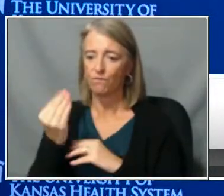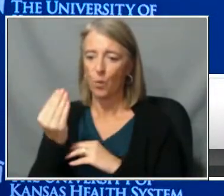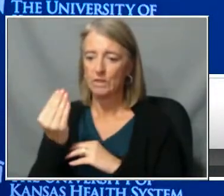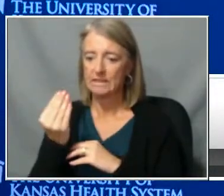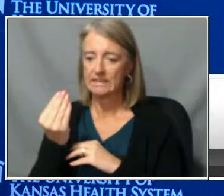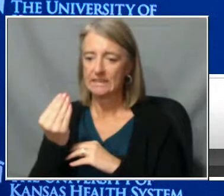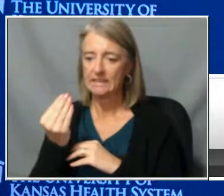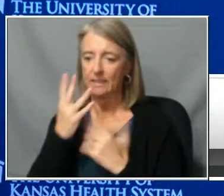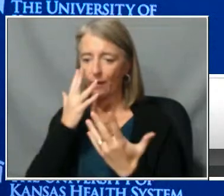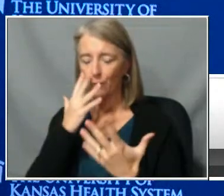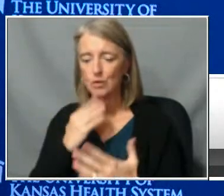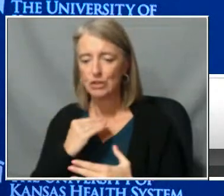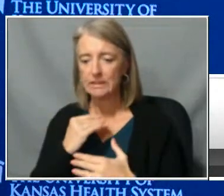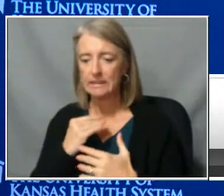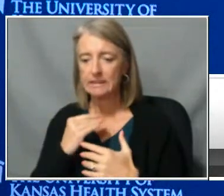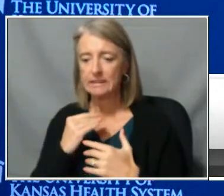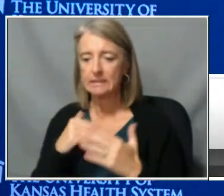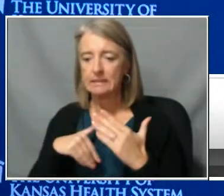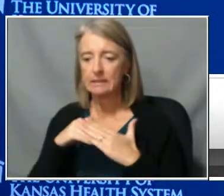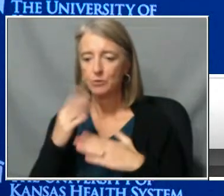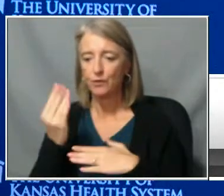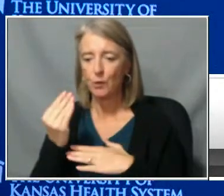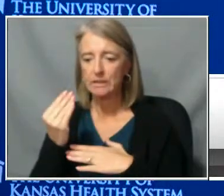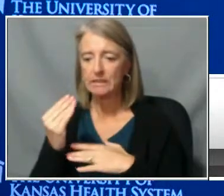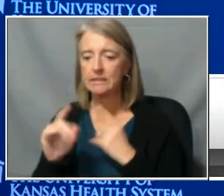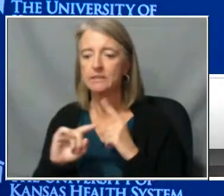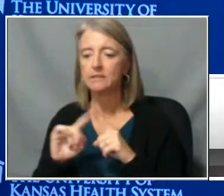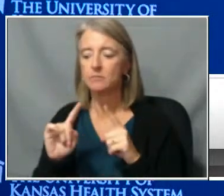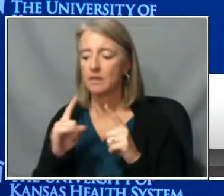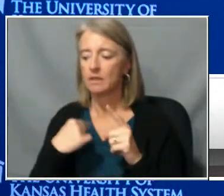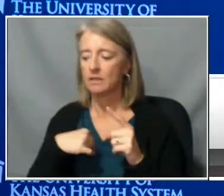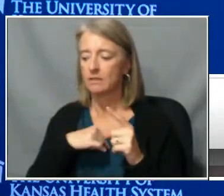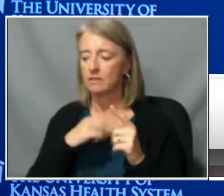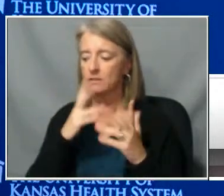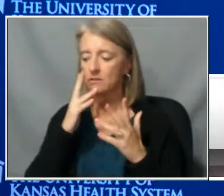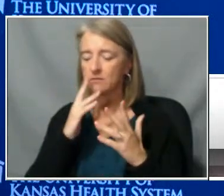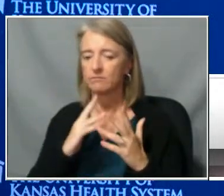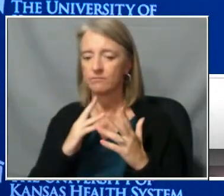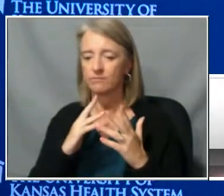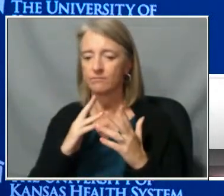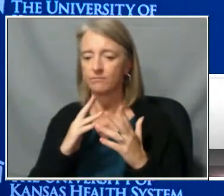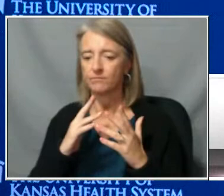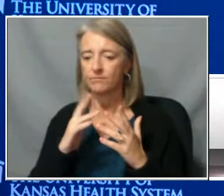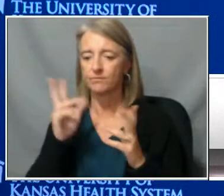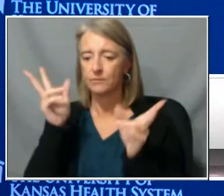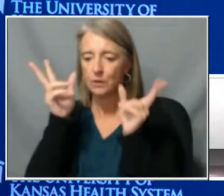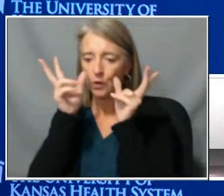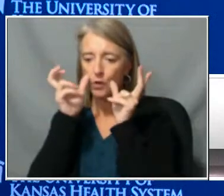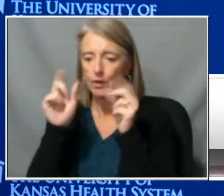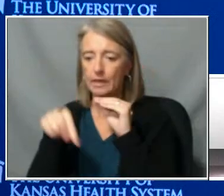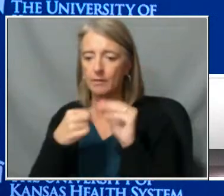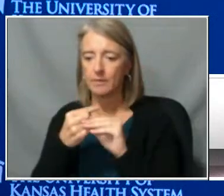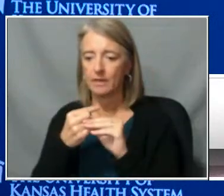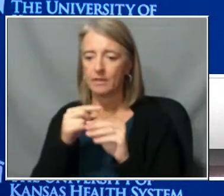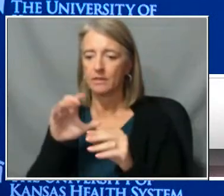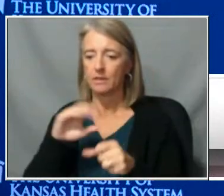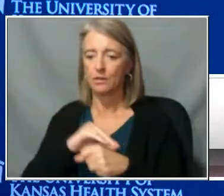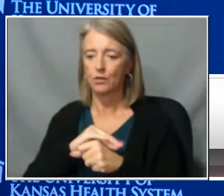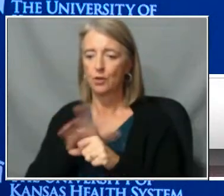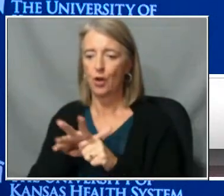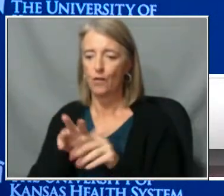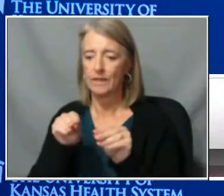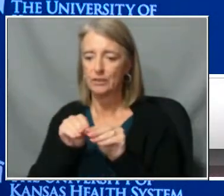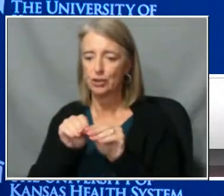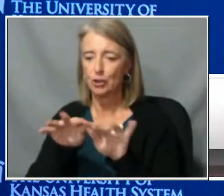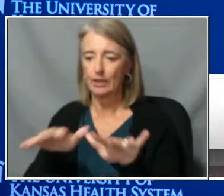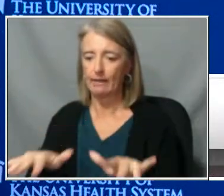unfortunately. But I think that we have all anecdotally heard about, obviously, COVID circulating